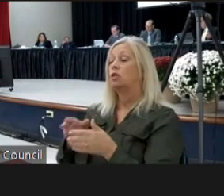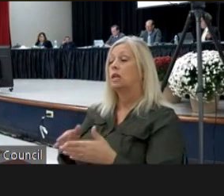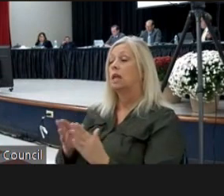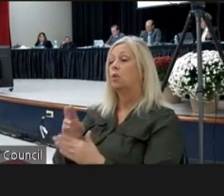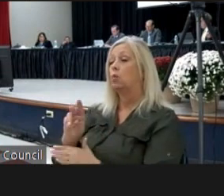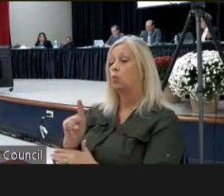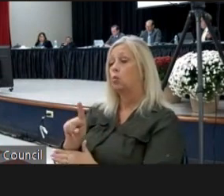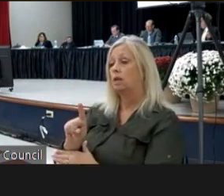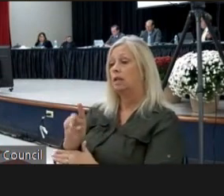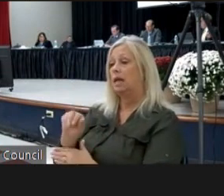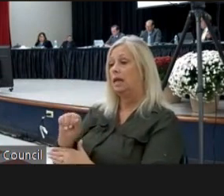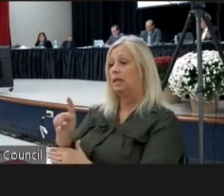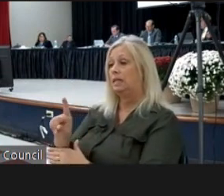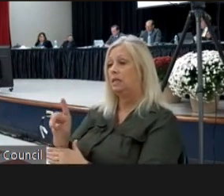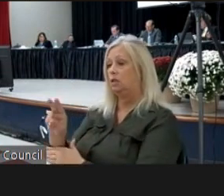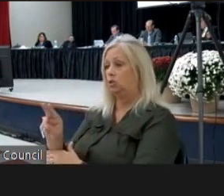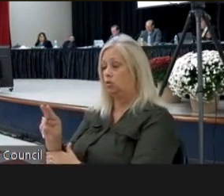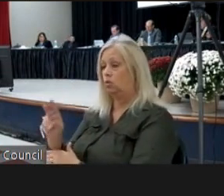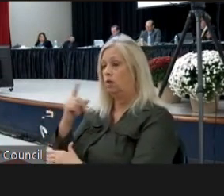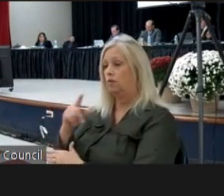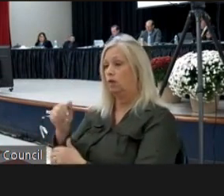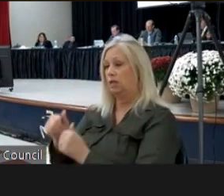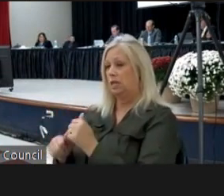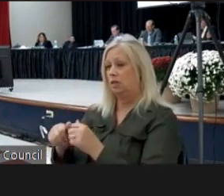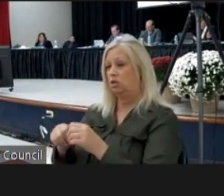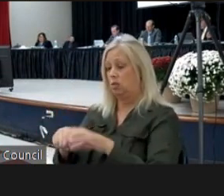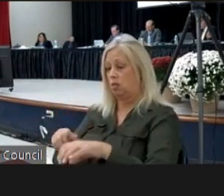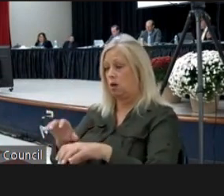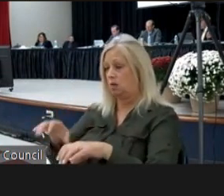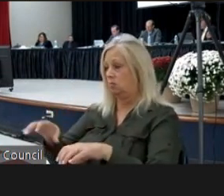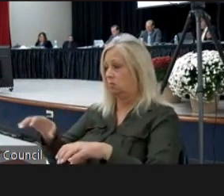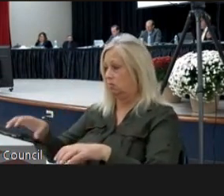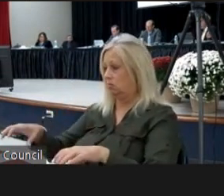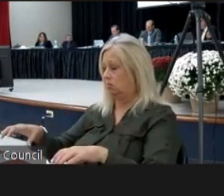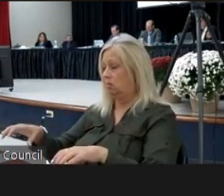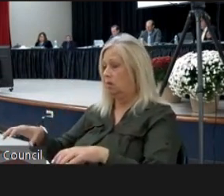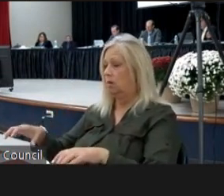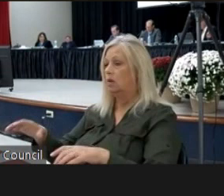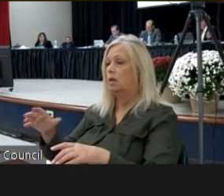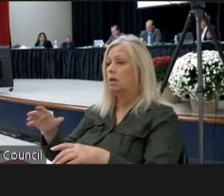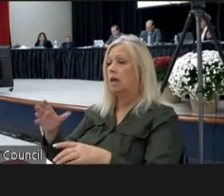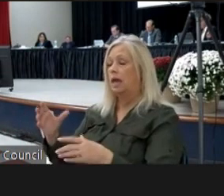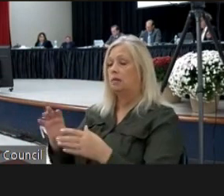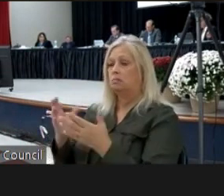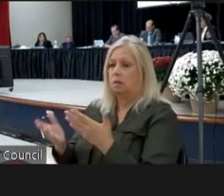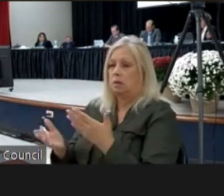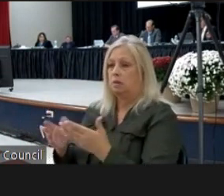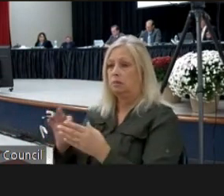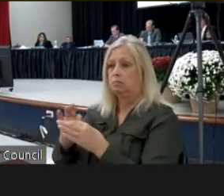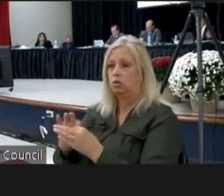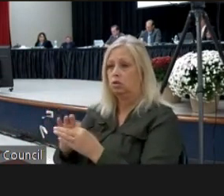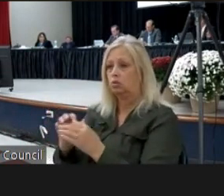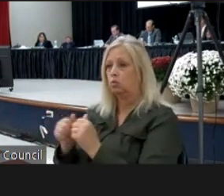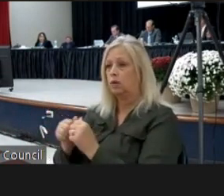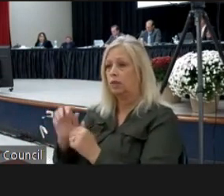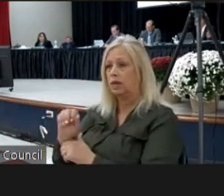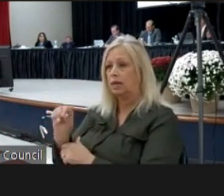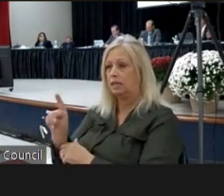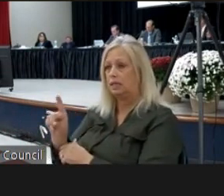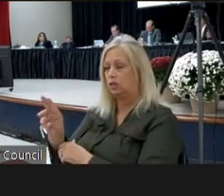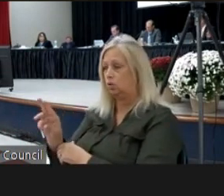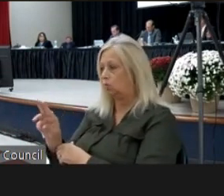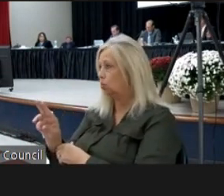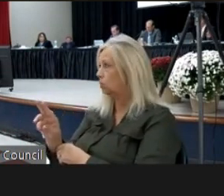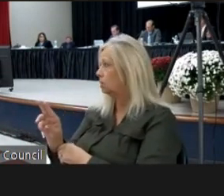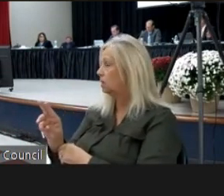lot with the existing house already in place or constructed in conjunction with the ADU. So the primary house would